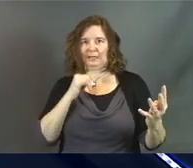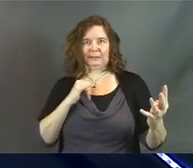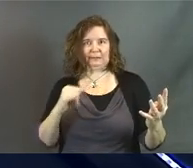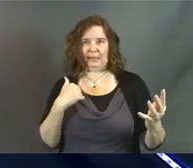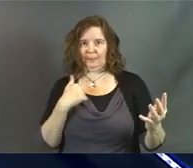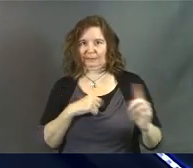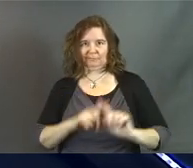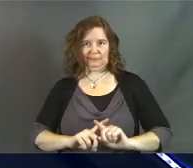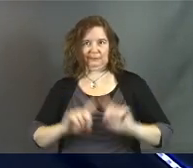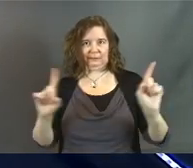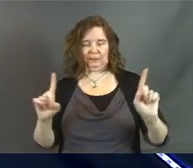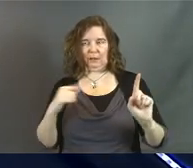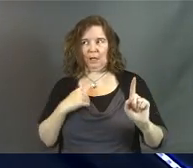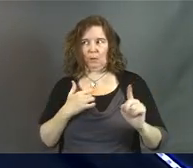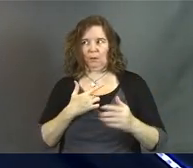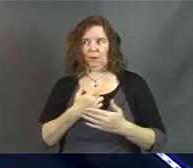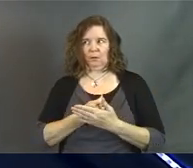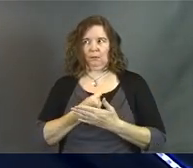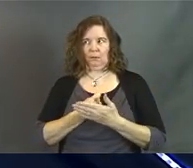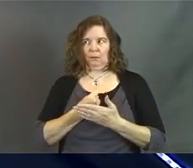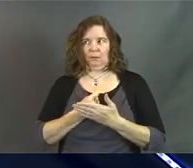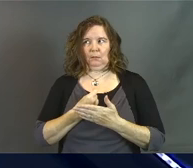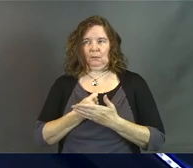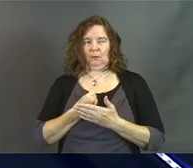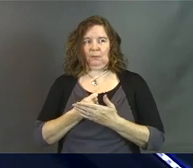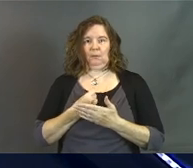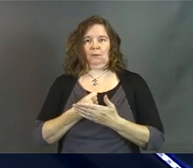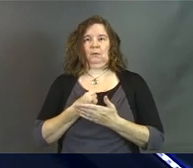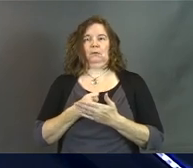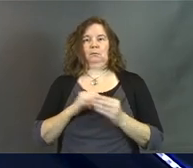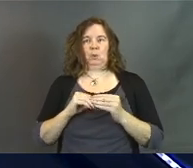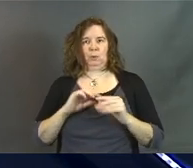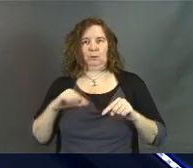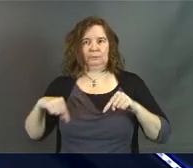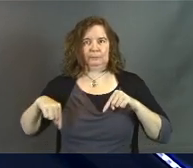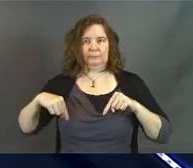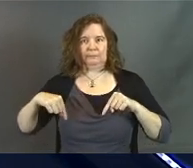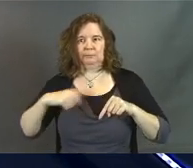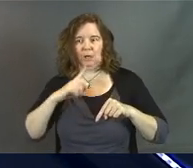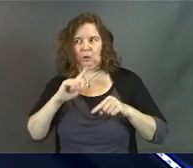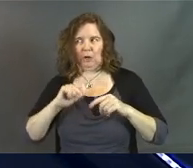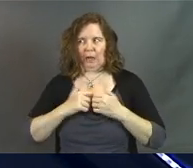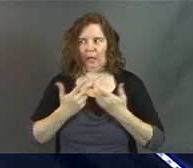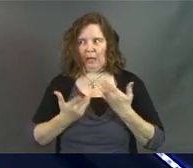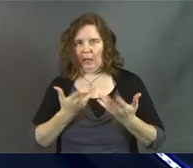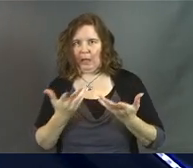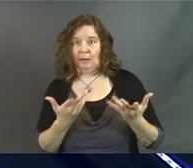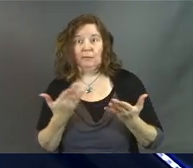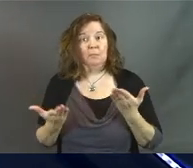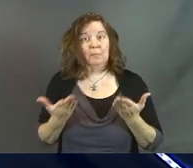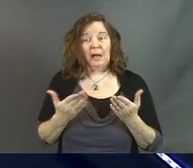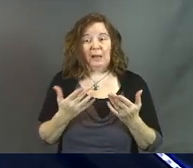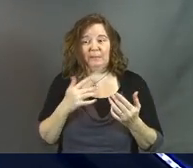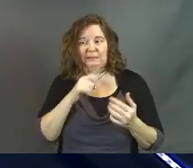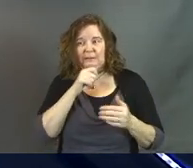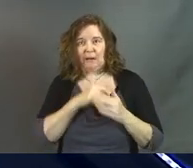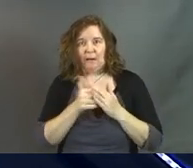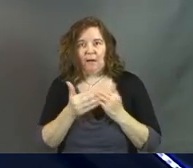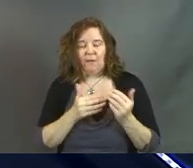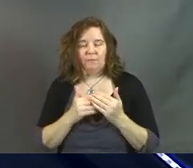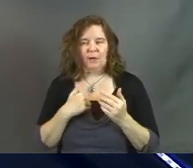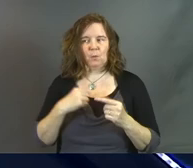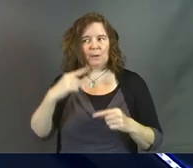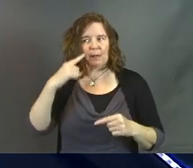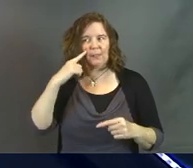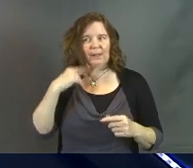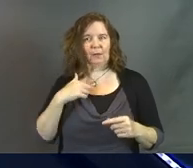us and our blood starts to pump just a little bit faster. We get a little bit nervous. We're not sure how it's going to go. It might be a little bit uncomfortable and we